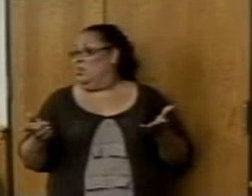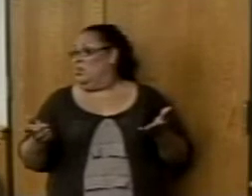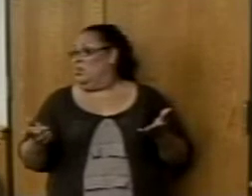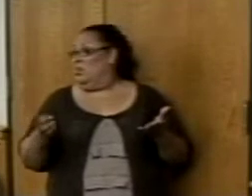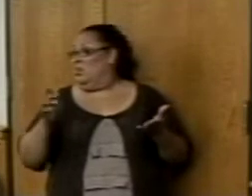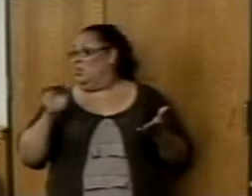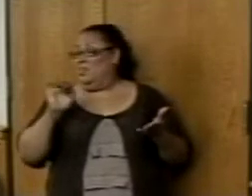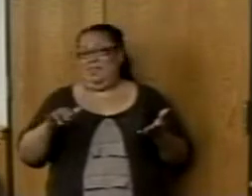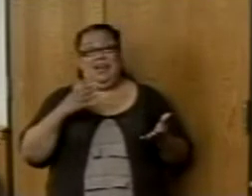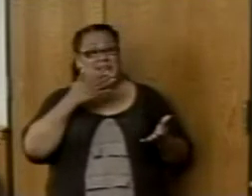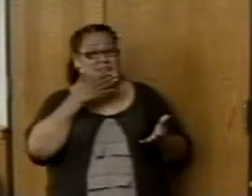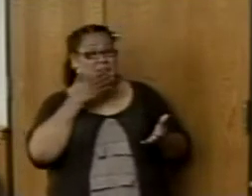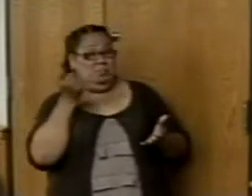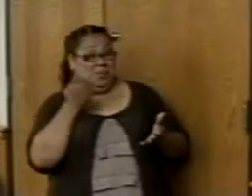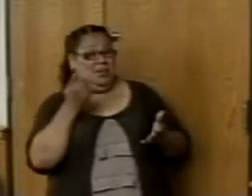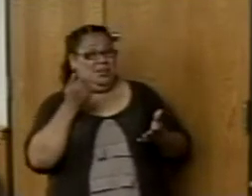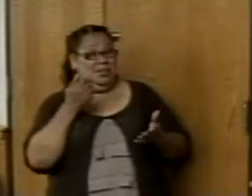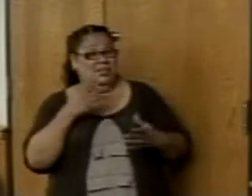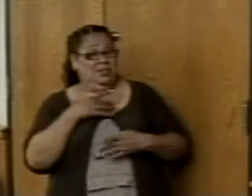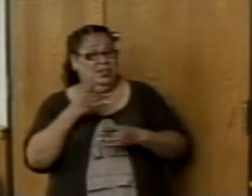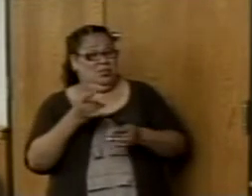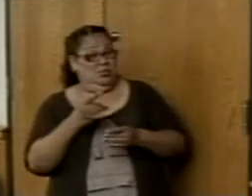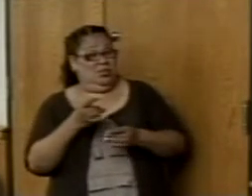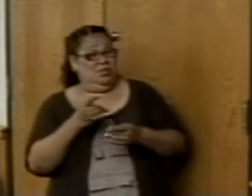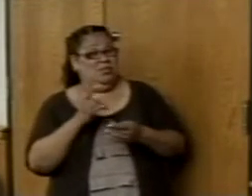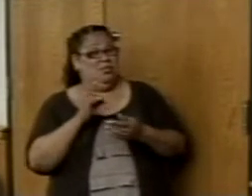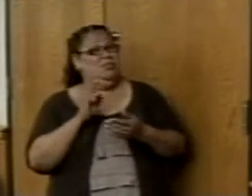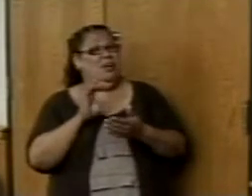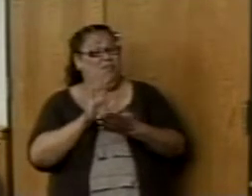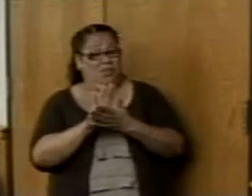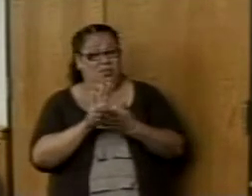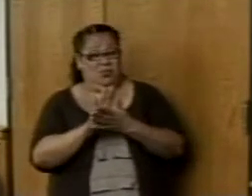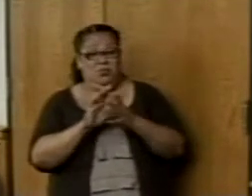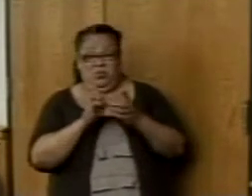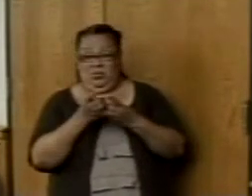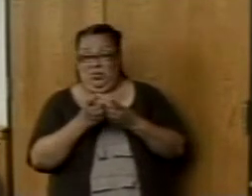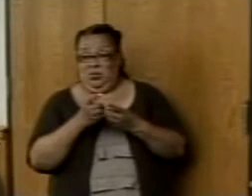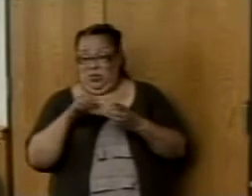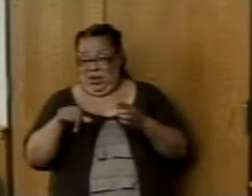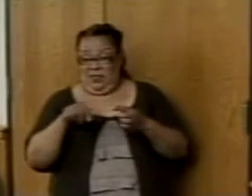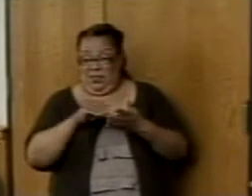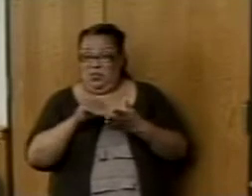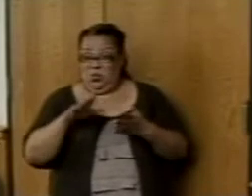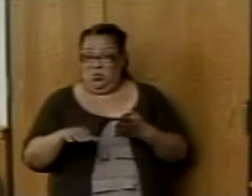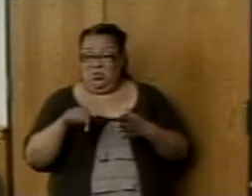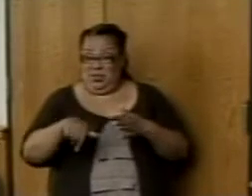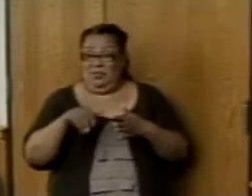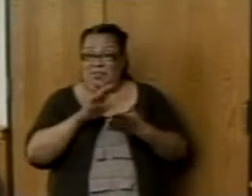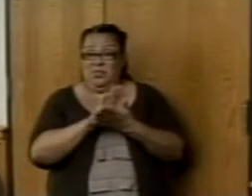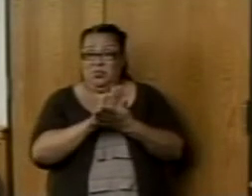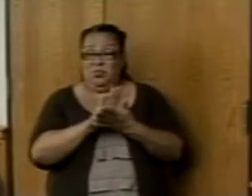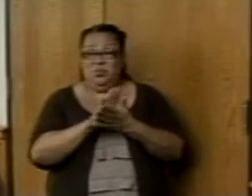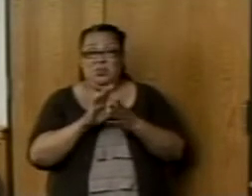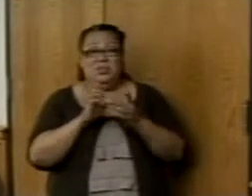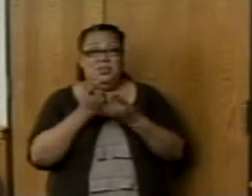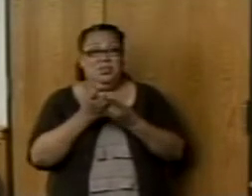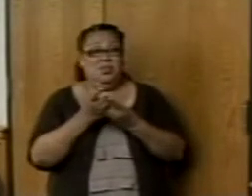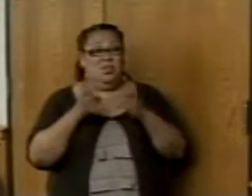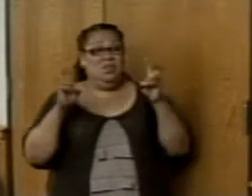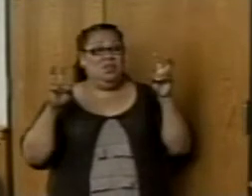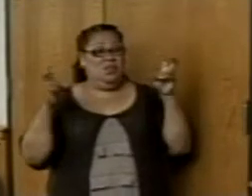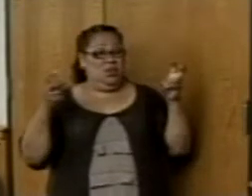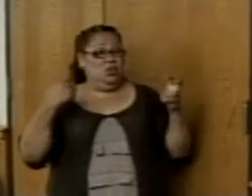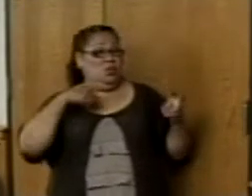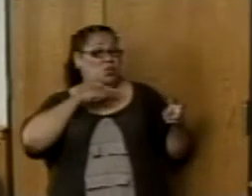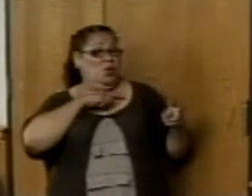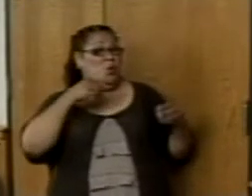and say that that's in the best interest and the safety of the children of the school district? I don't believe so. The issue that